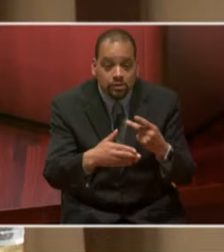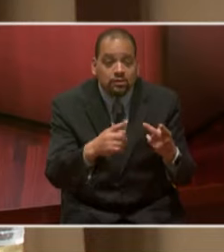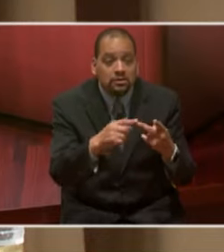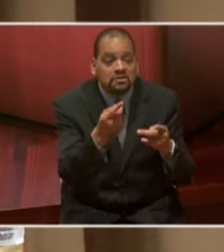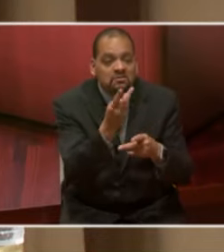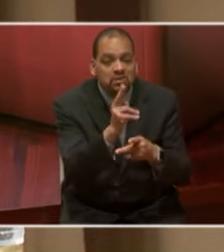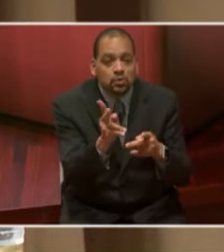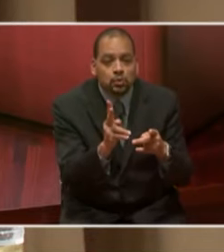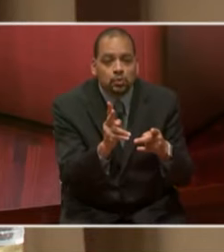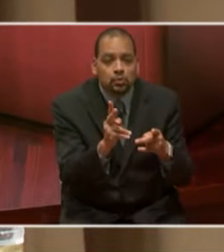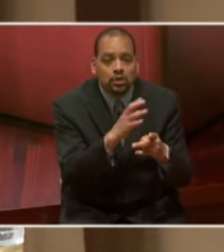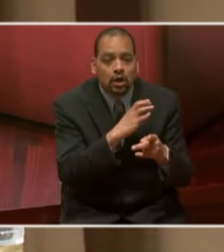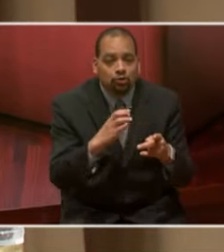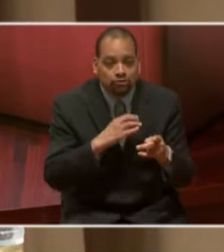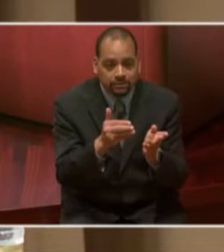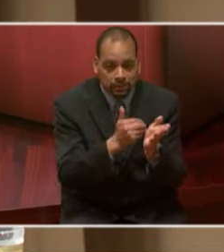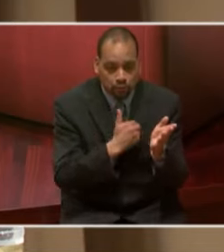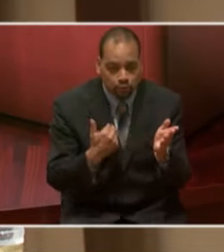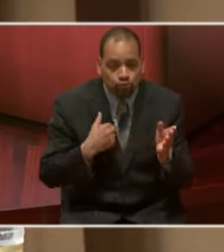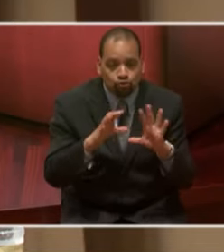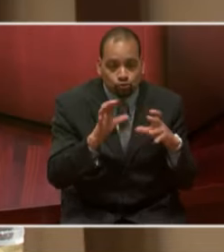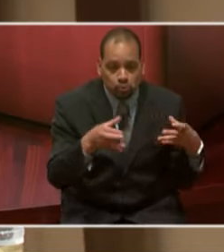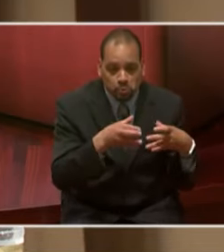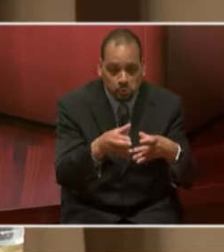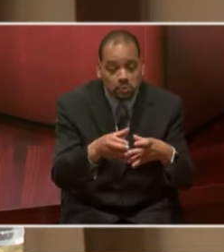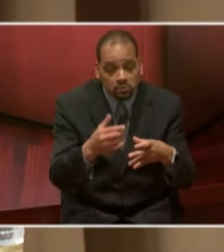I guess the worst incident occurred